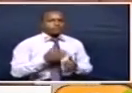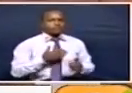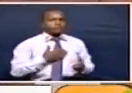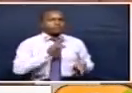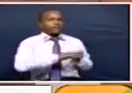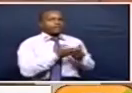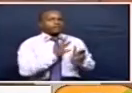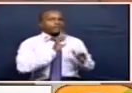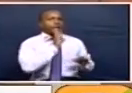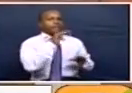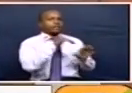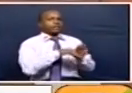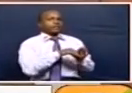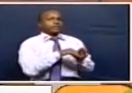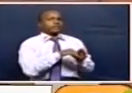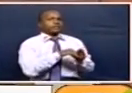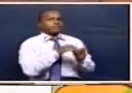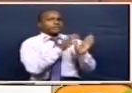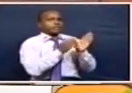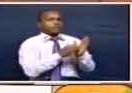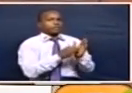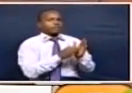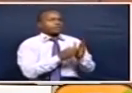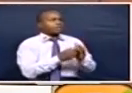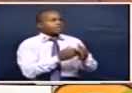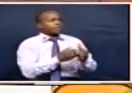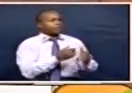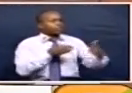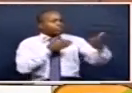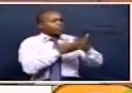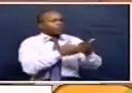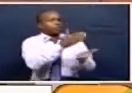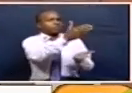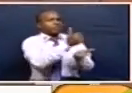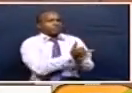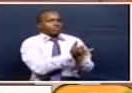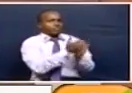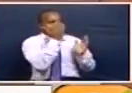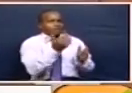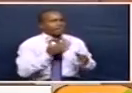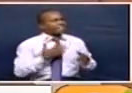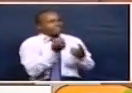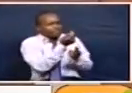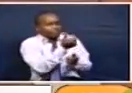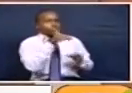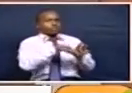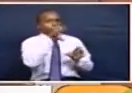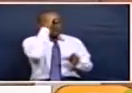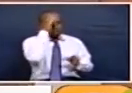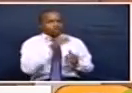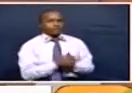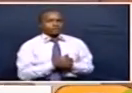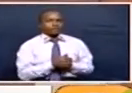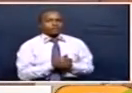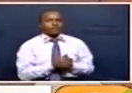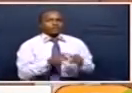Machakos. So what prevents them from being employed? But my relatives, very few are in government. And the ones in government are the ones that deserve it.